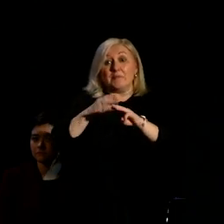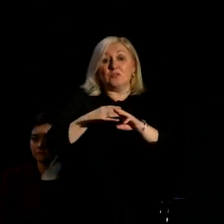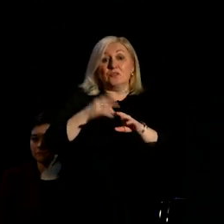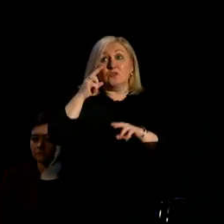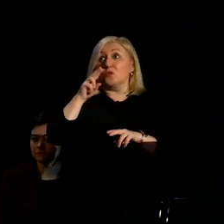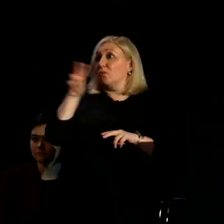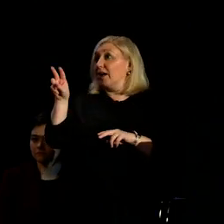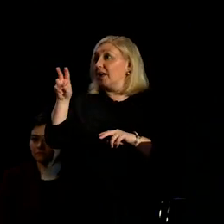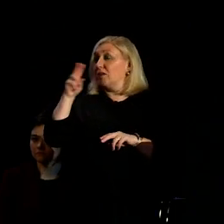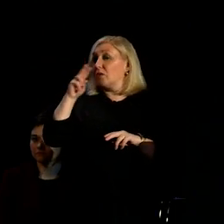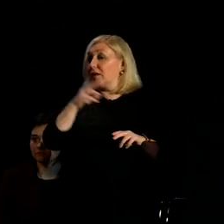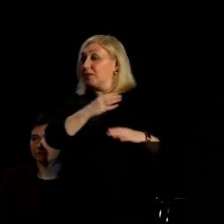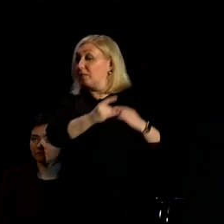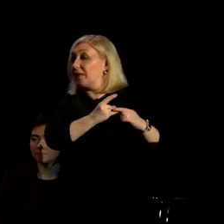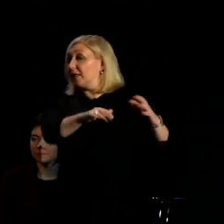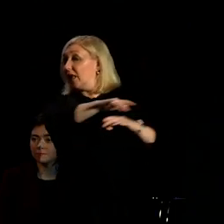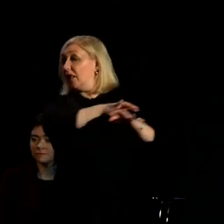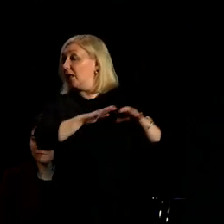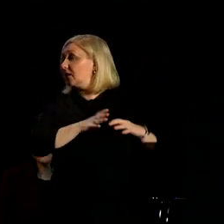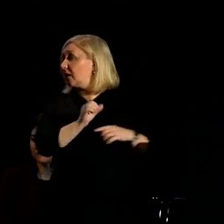happen, who participated in it,